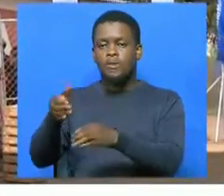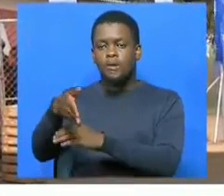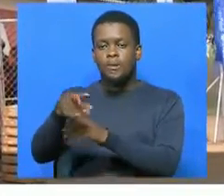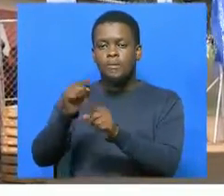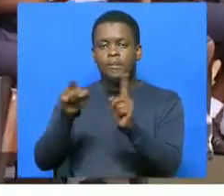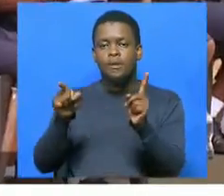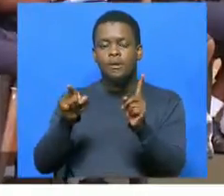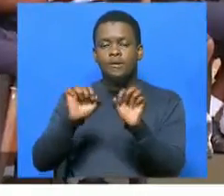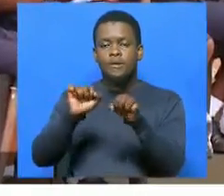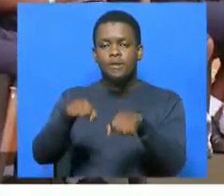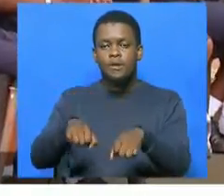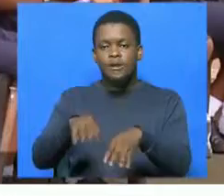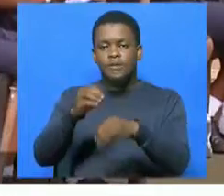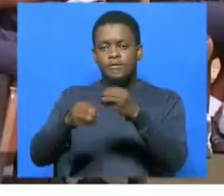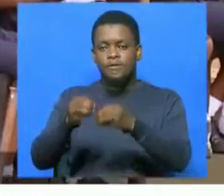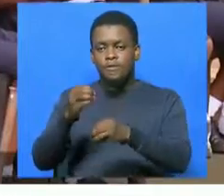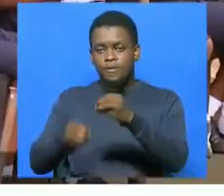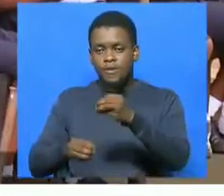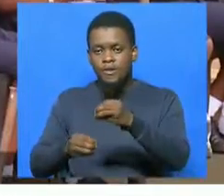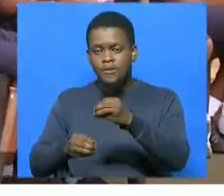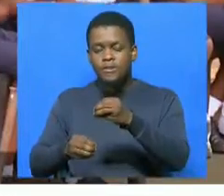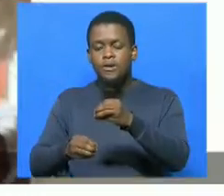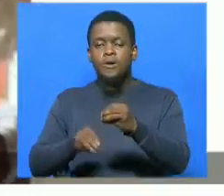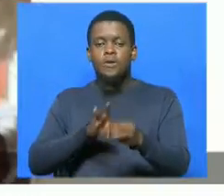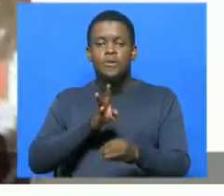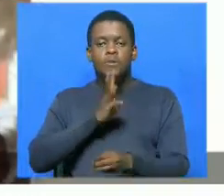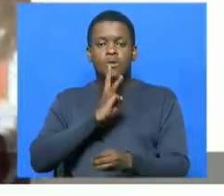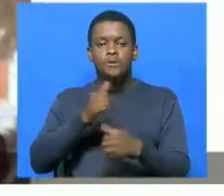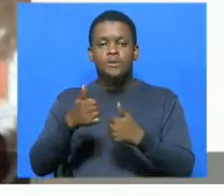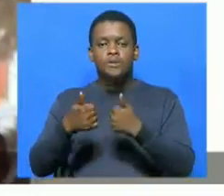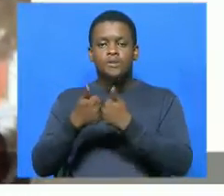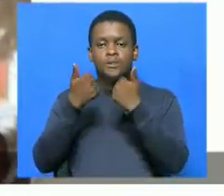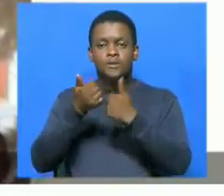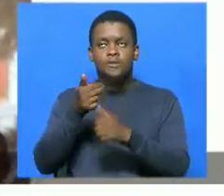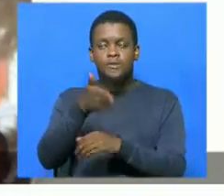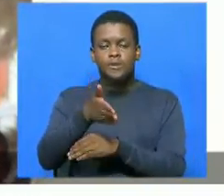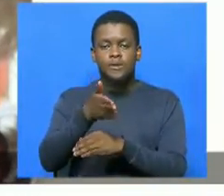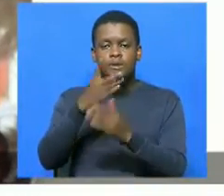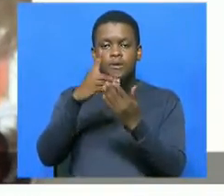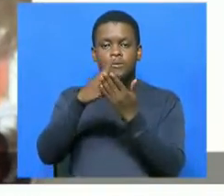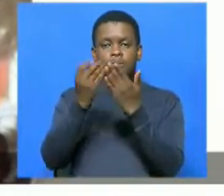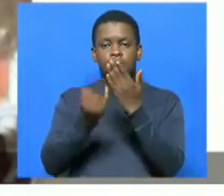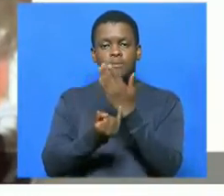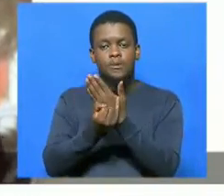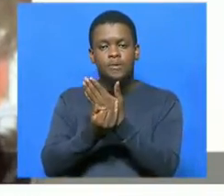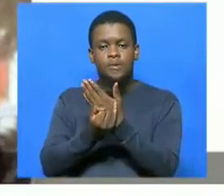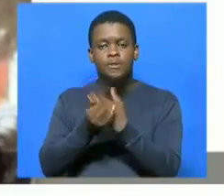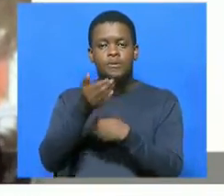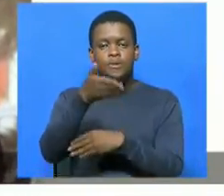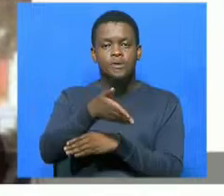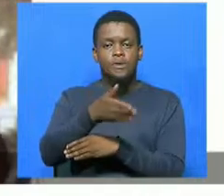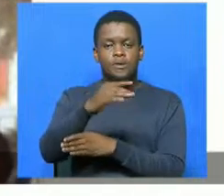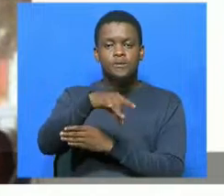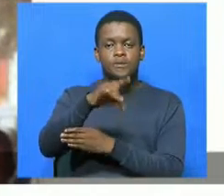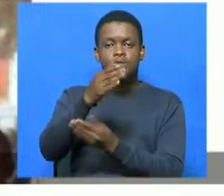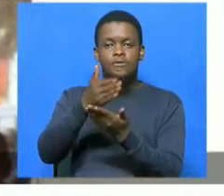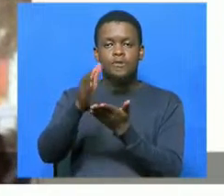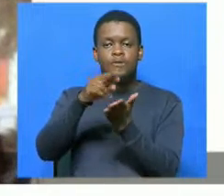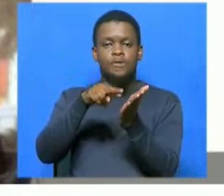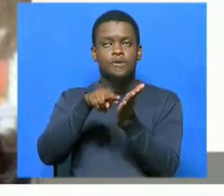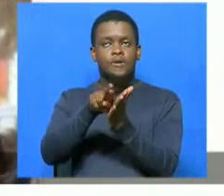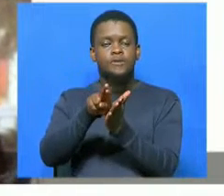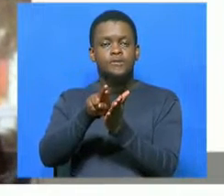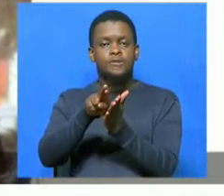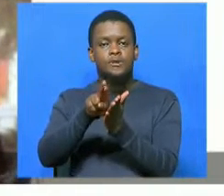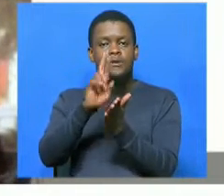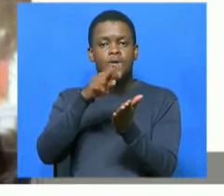solution to the schools and community water wars. Project e ka kwano e tlhophilwe sentle kana go